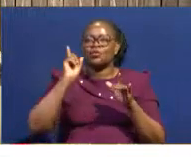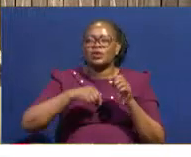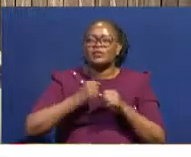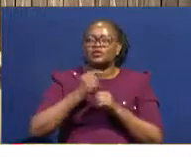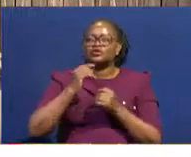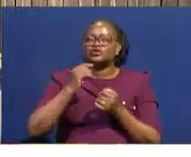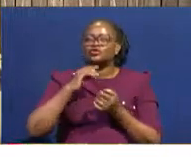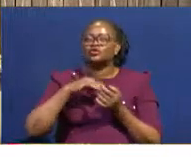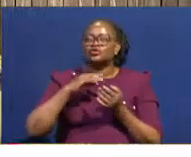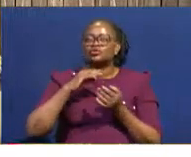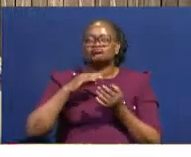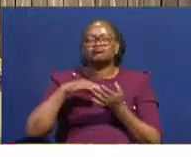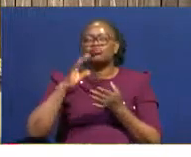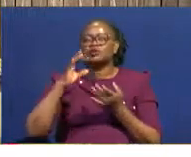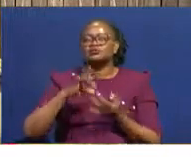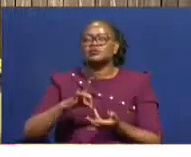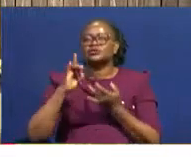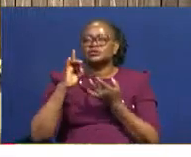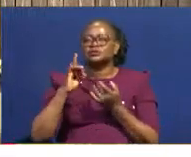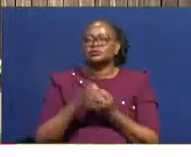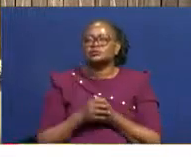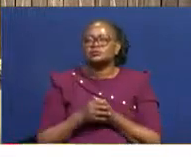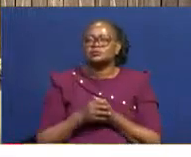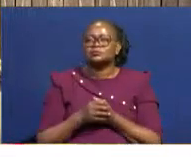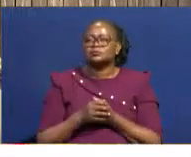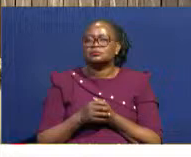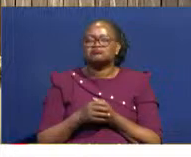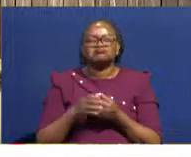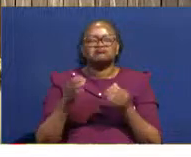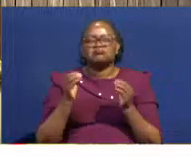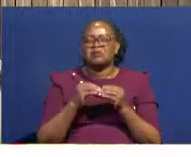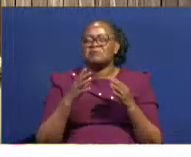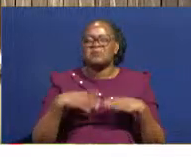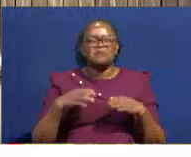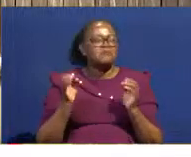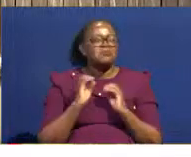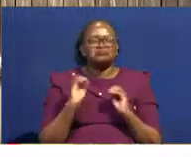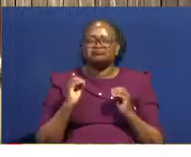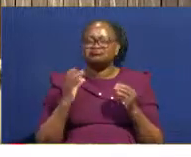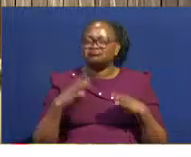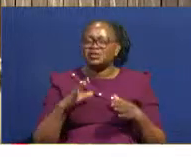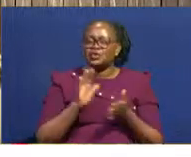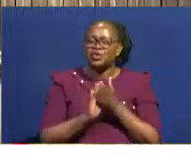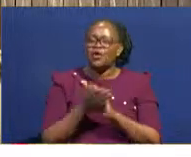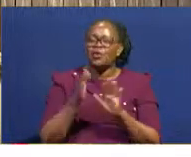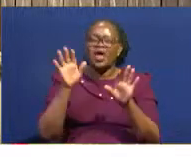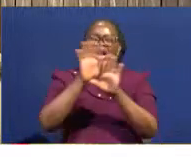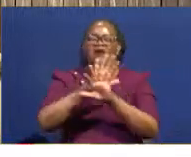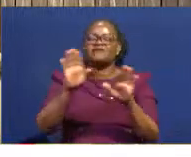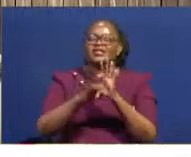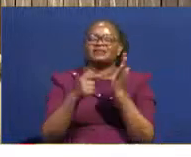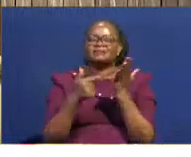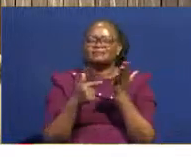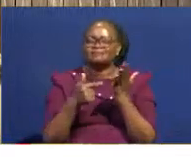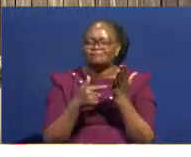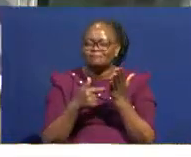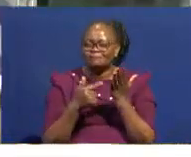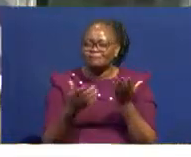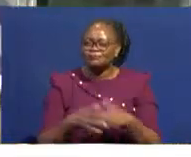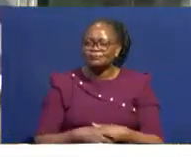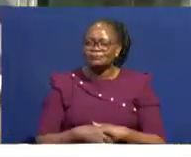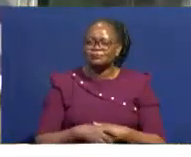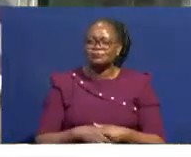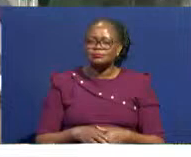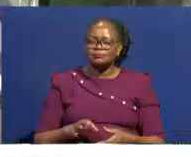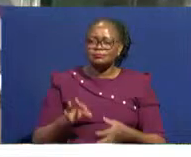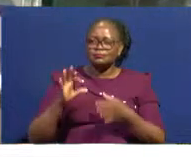that without any integration or any integrate with any human being, a real life officer, everything is digital, everything is with AI.